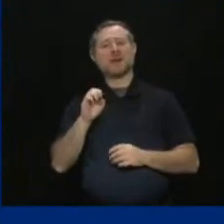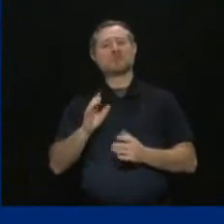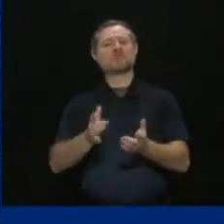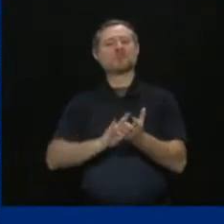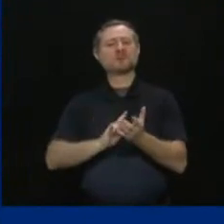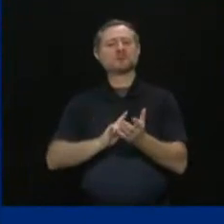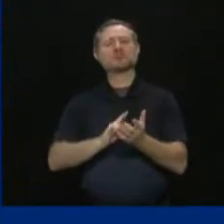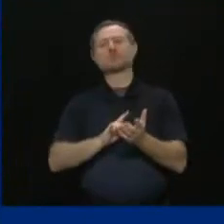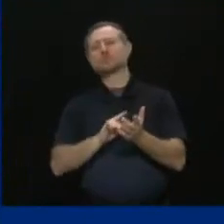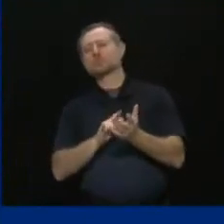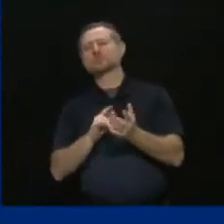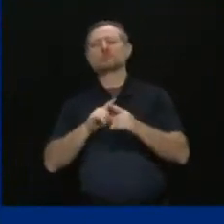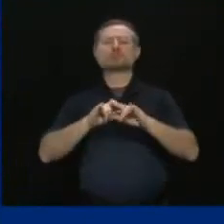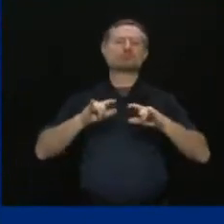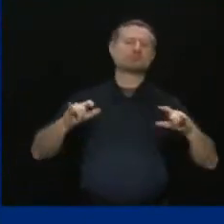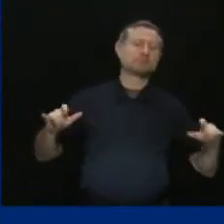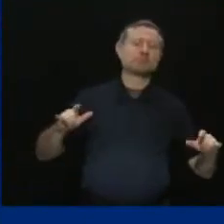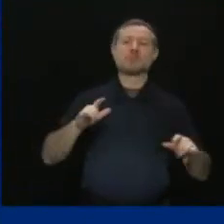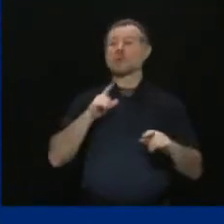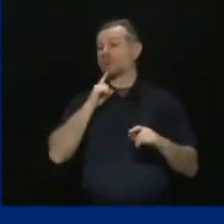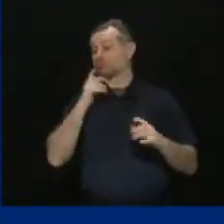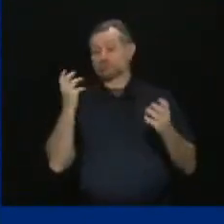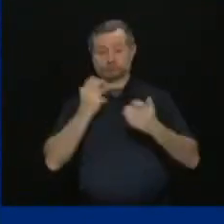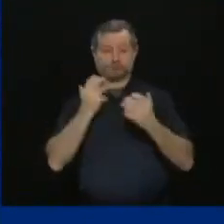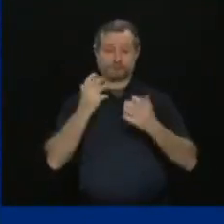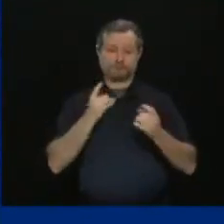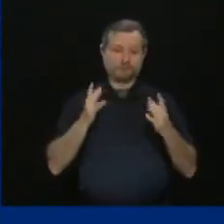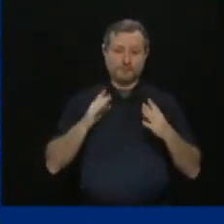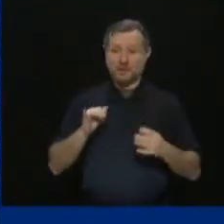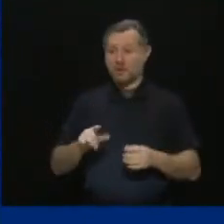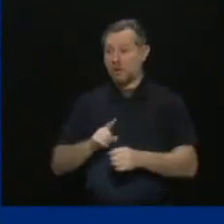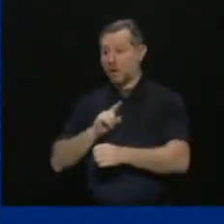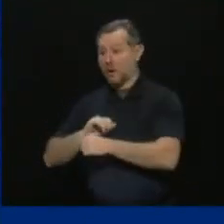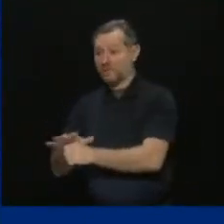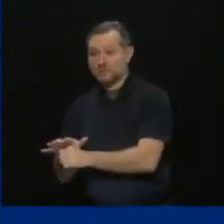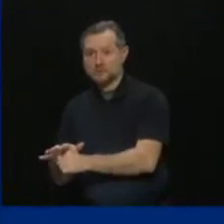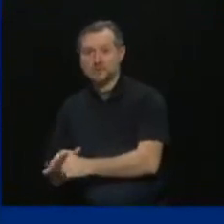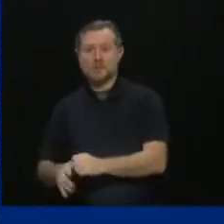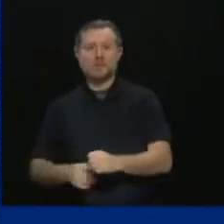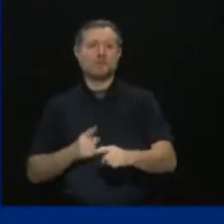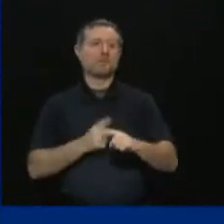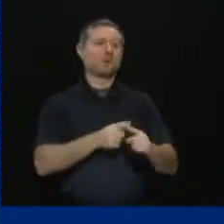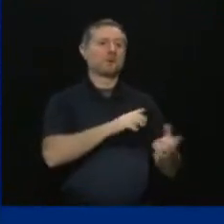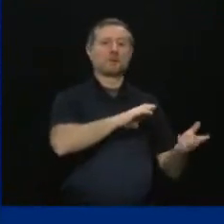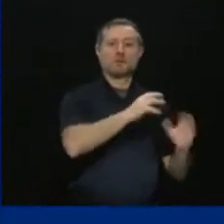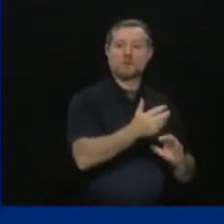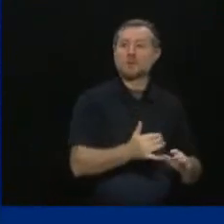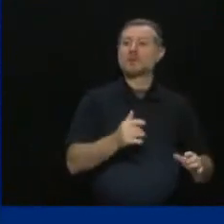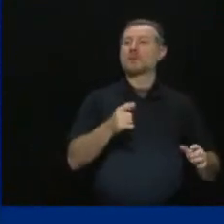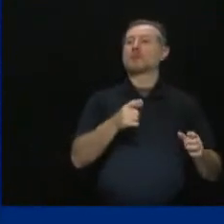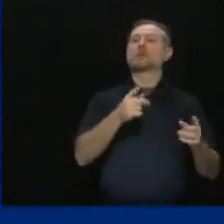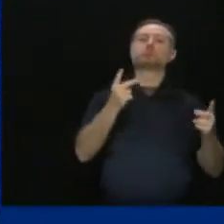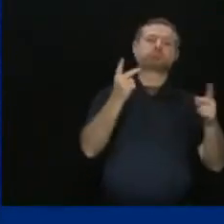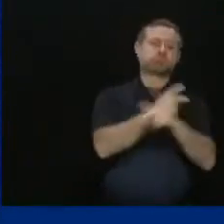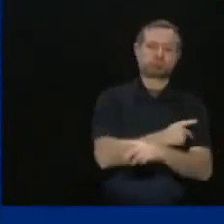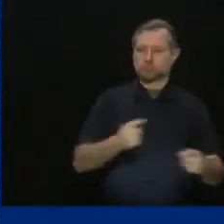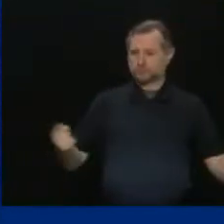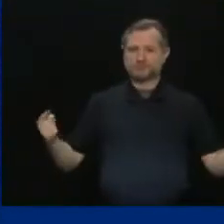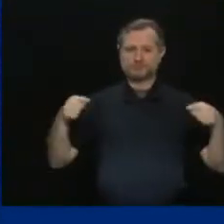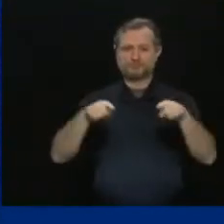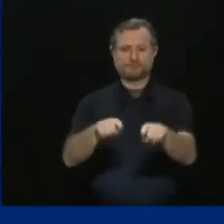this. After COVID, it is a crisis on steroids. It has gotten so much worse because